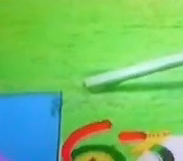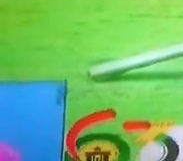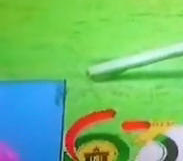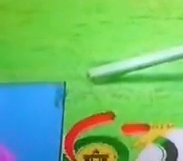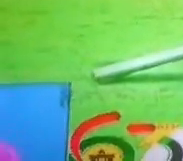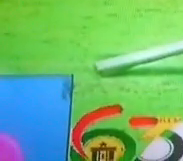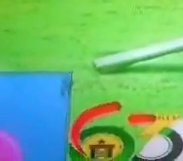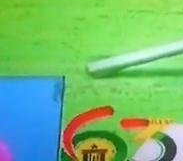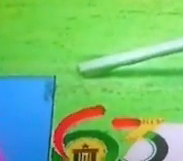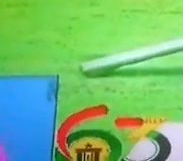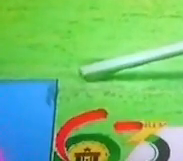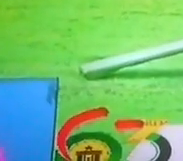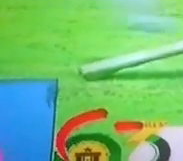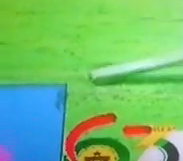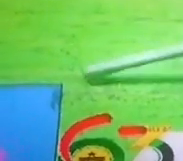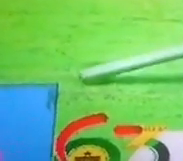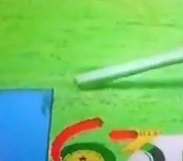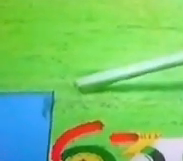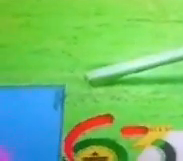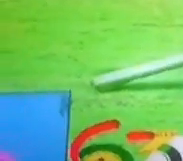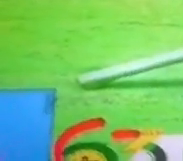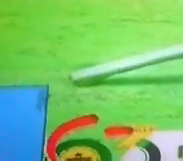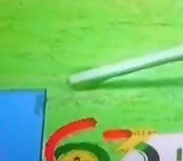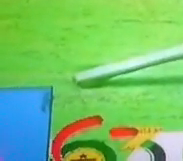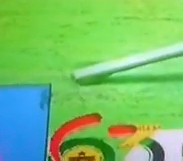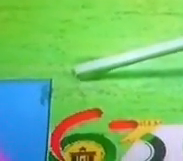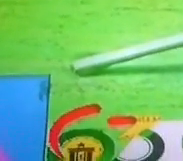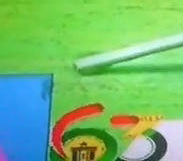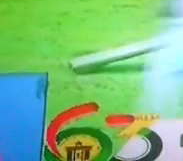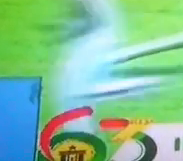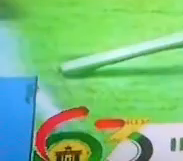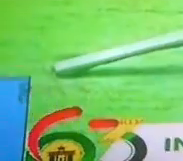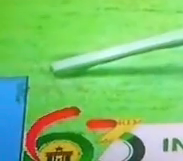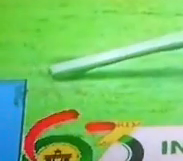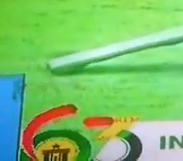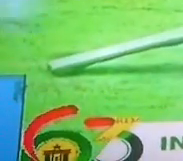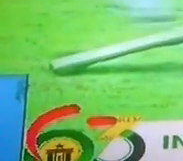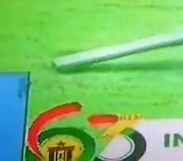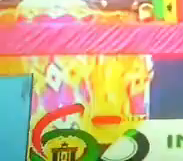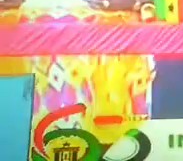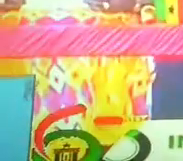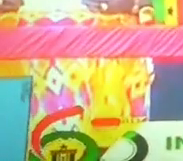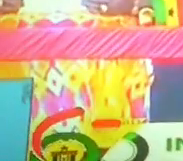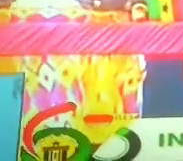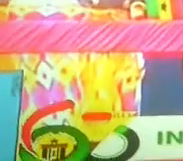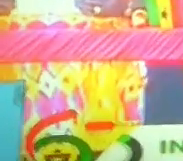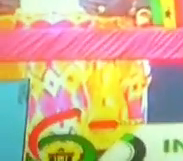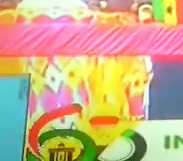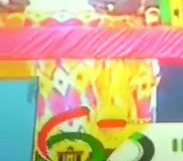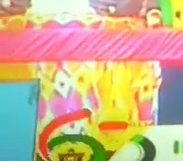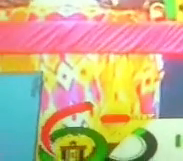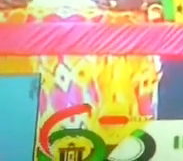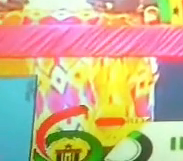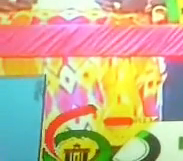some skills. These are physical trainers. And Commander Veronica Ahen, who is here